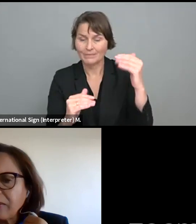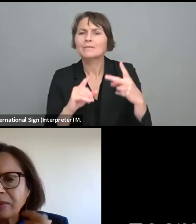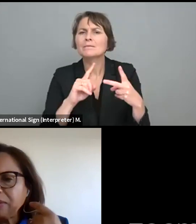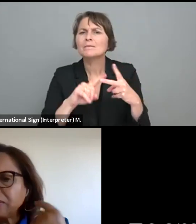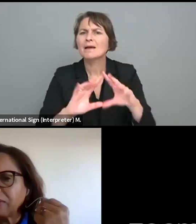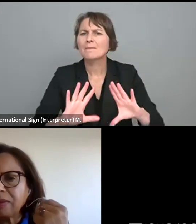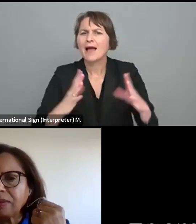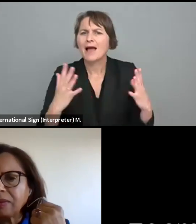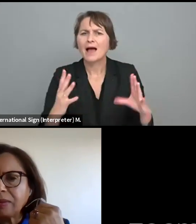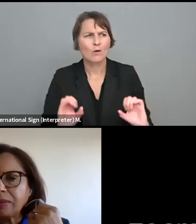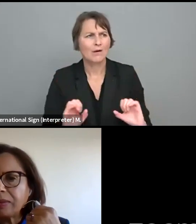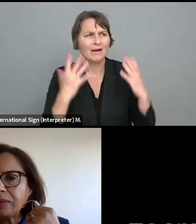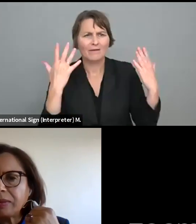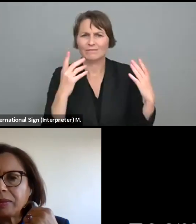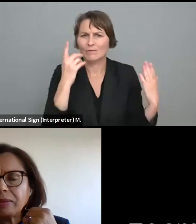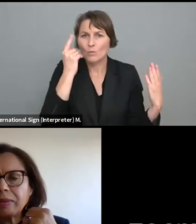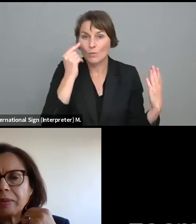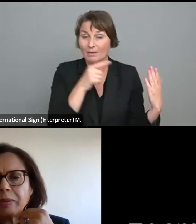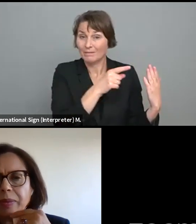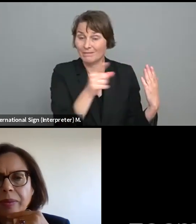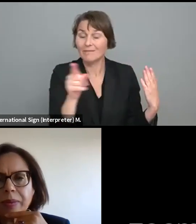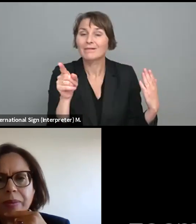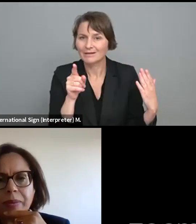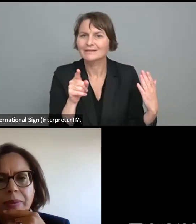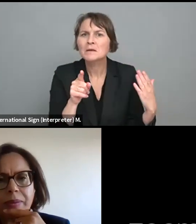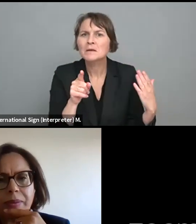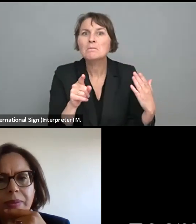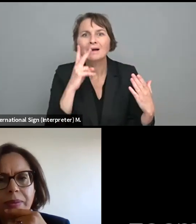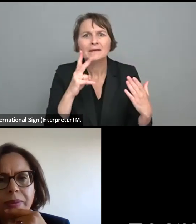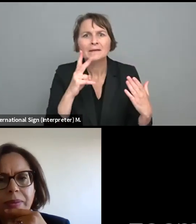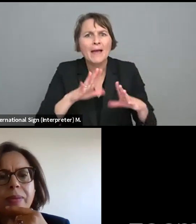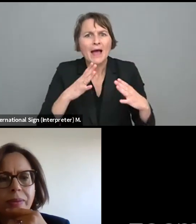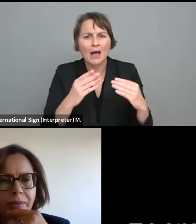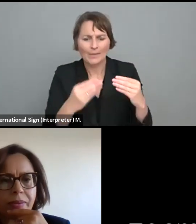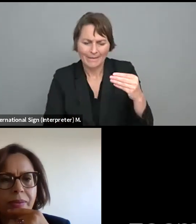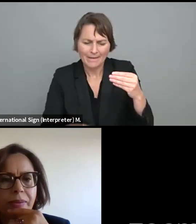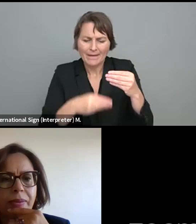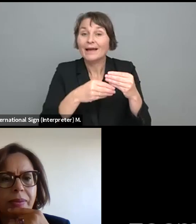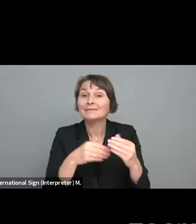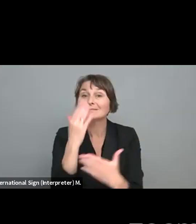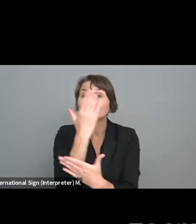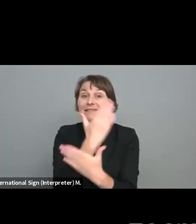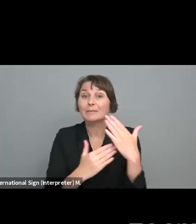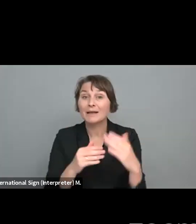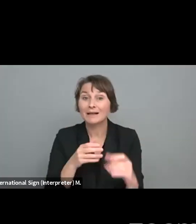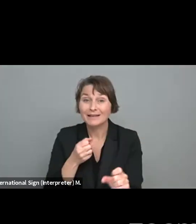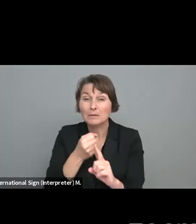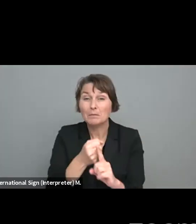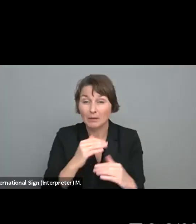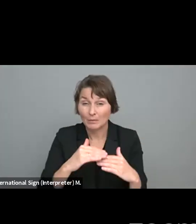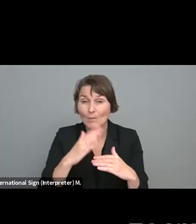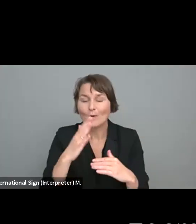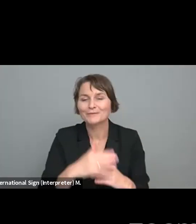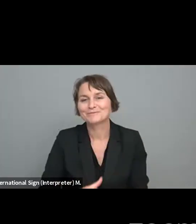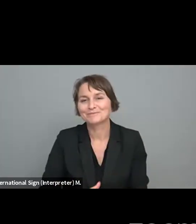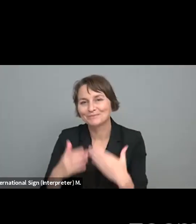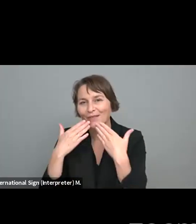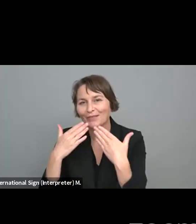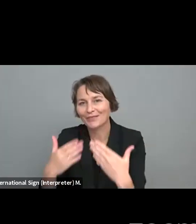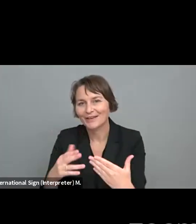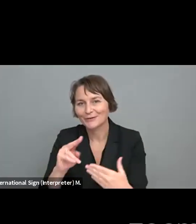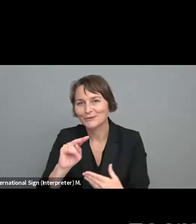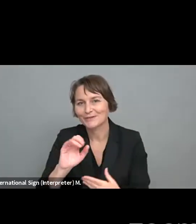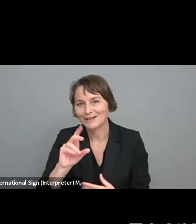as we can see, the complexity of the issue continues. Thank you, Nadia. I think you can put your video off. I'm going to make my way